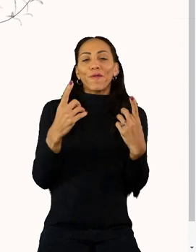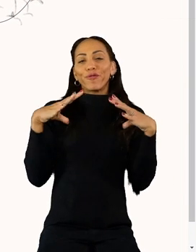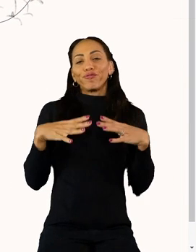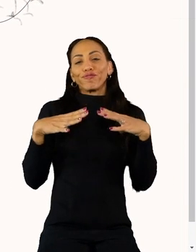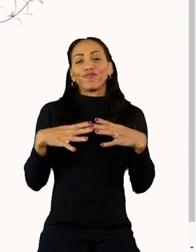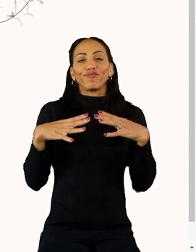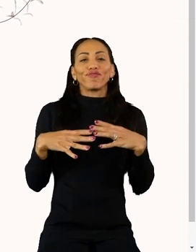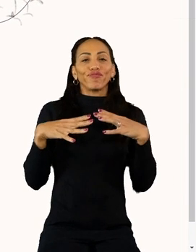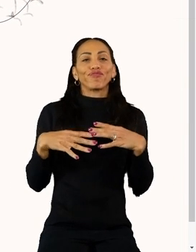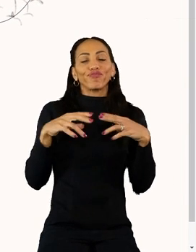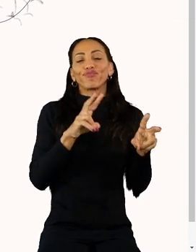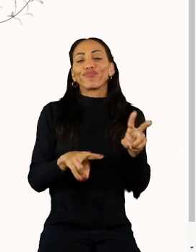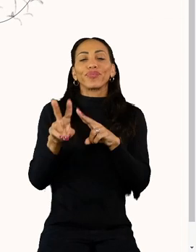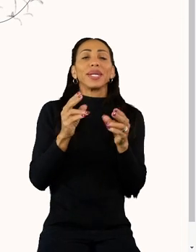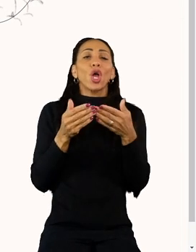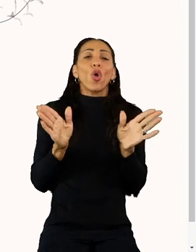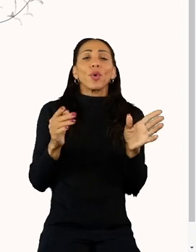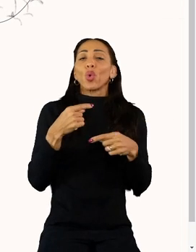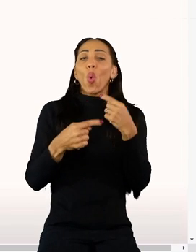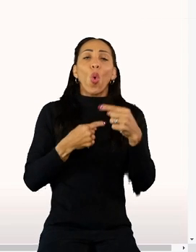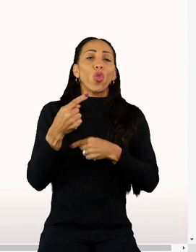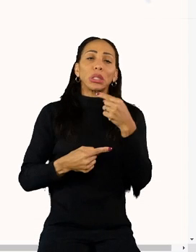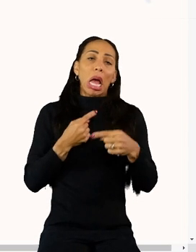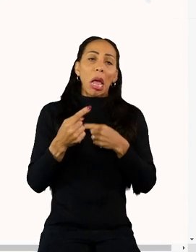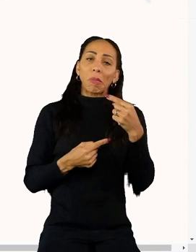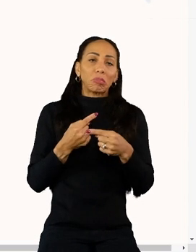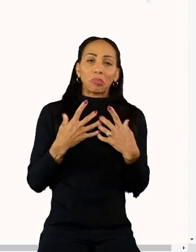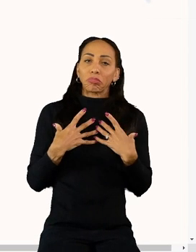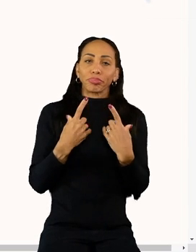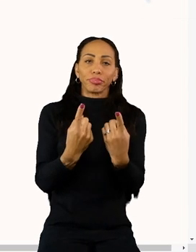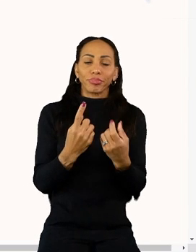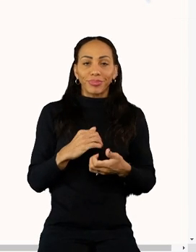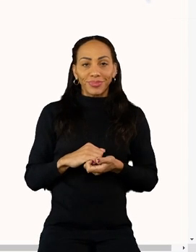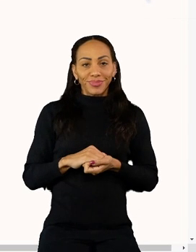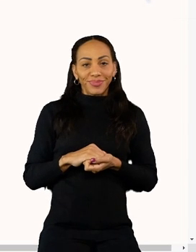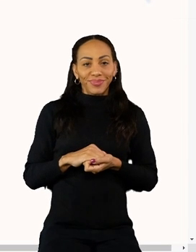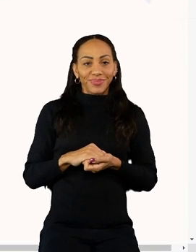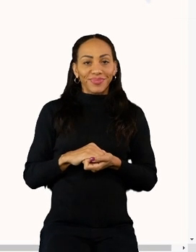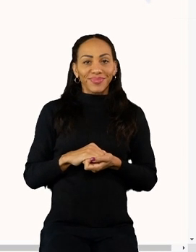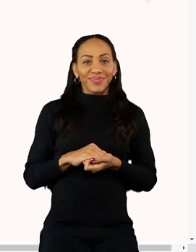You're free to explore Locked World at your leisure. It's open to everybody all the time, whenever you feel.